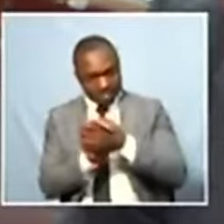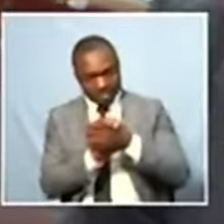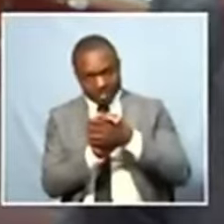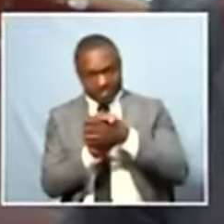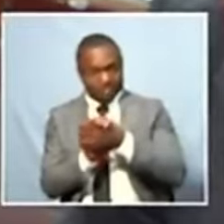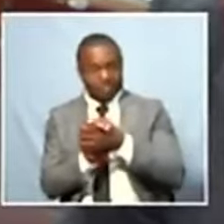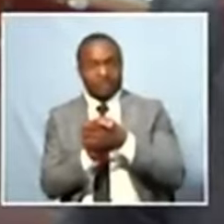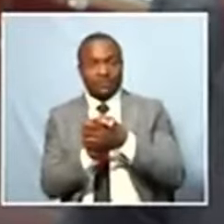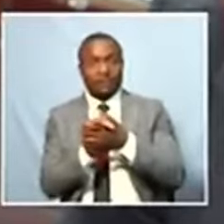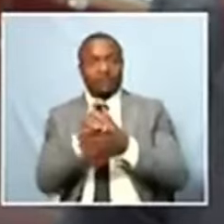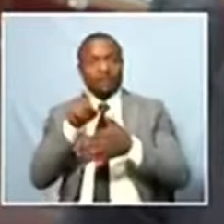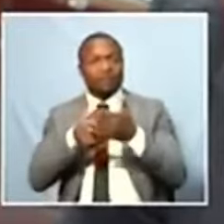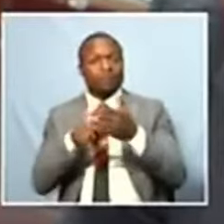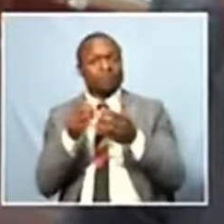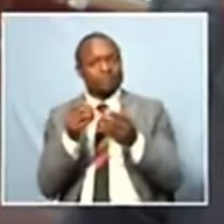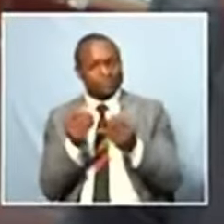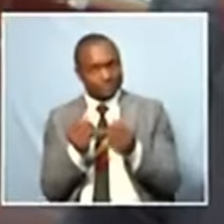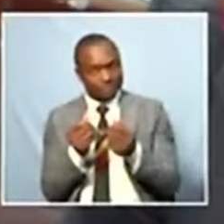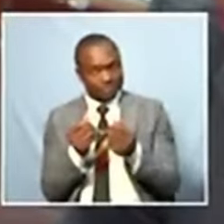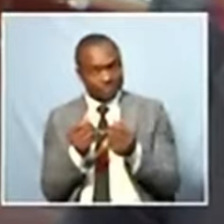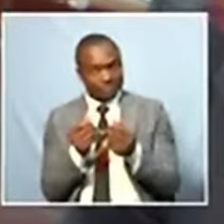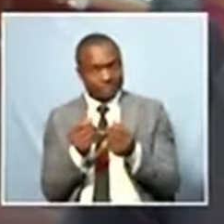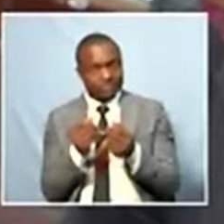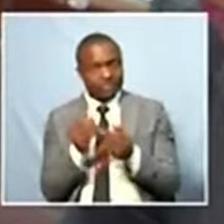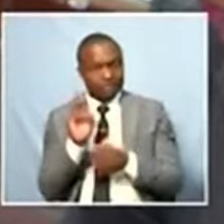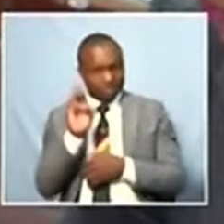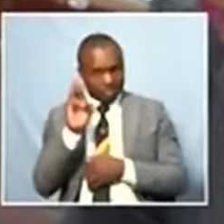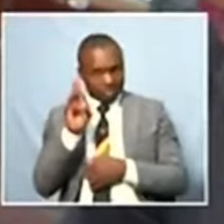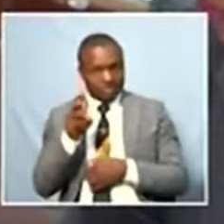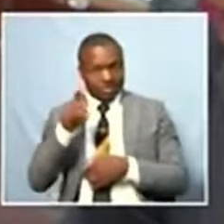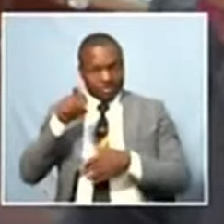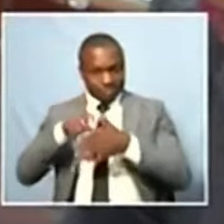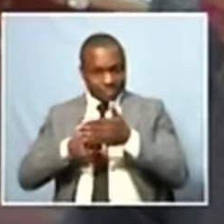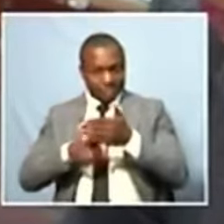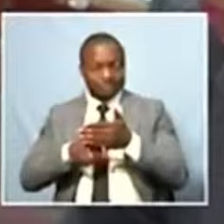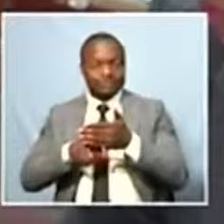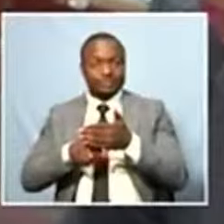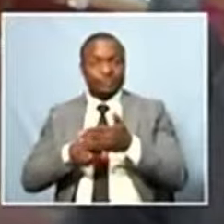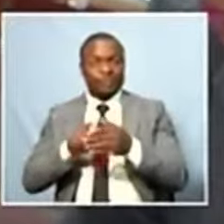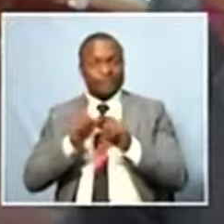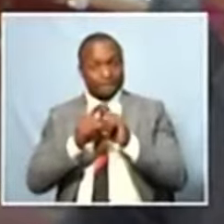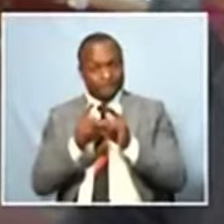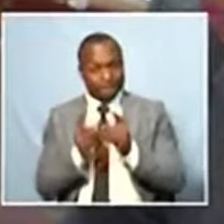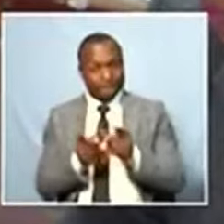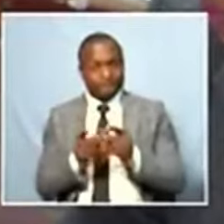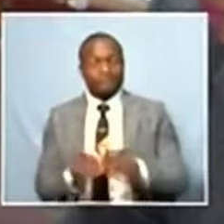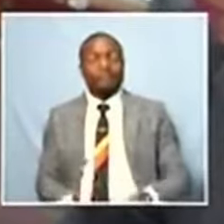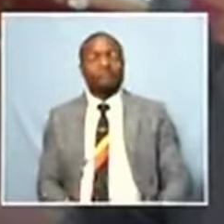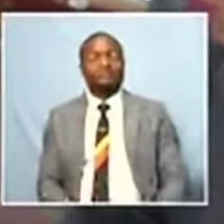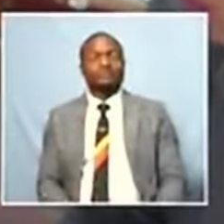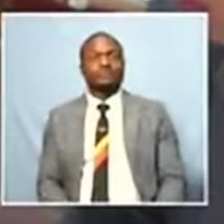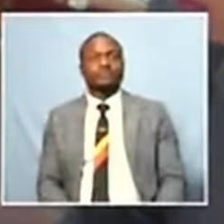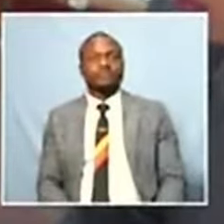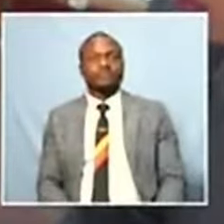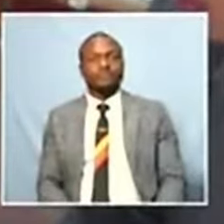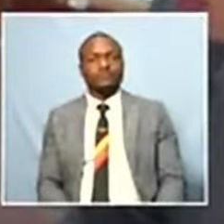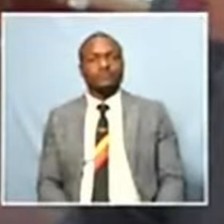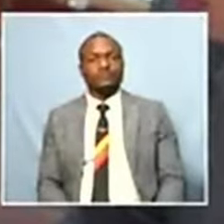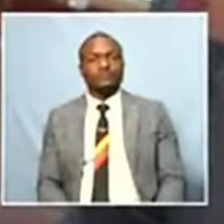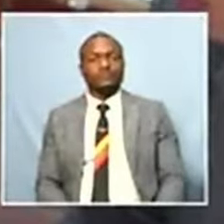income tax. If it's turnover tax, we'll again tax. But imposing a